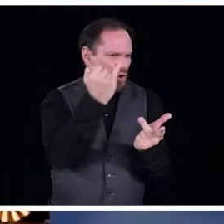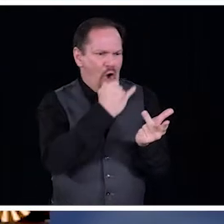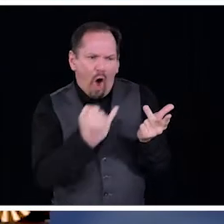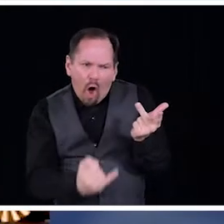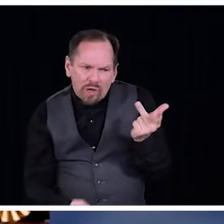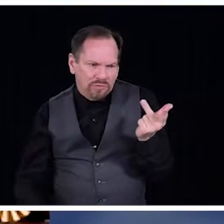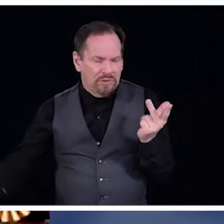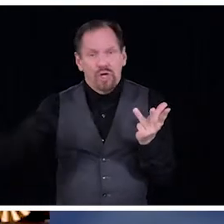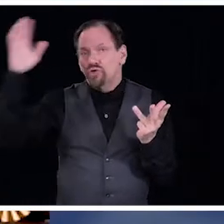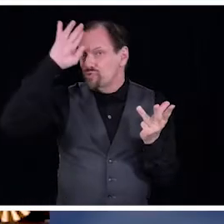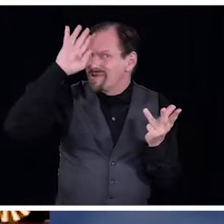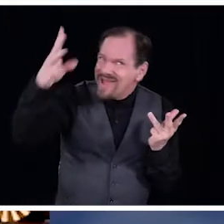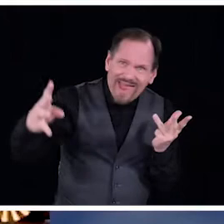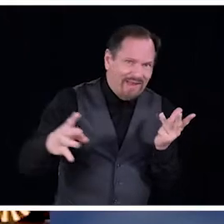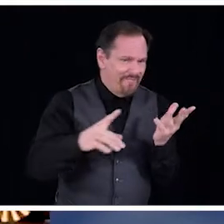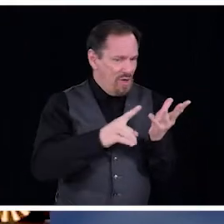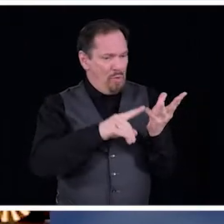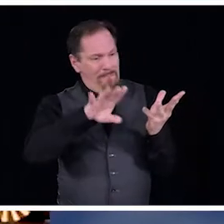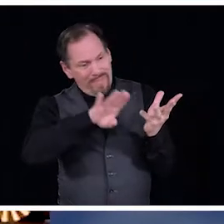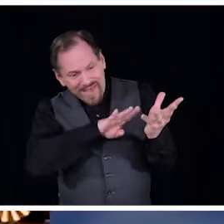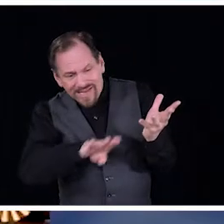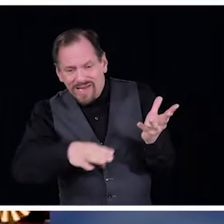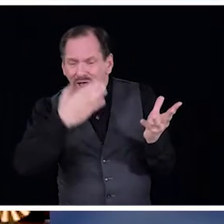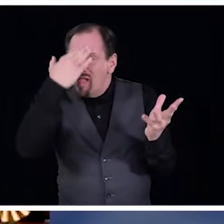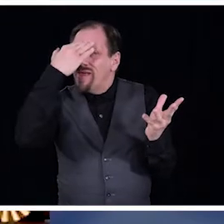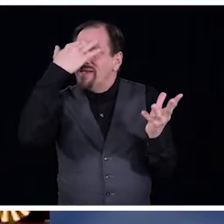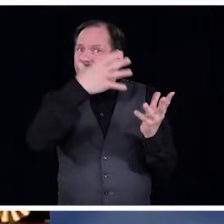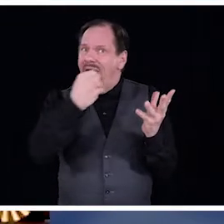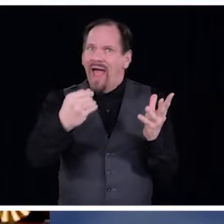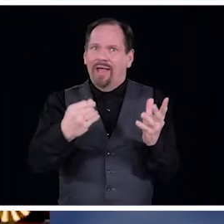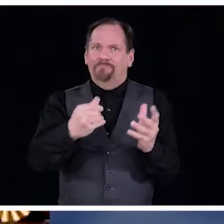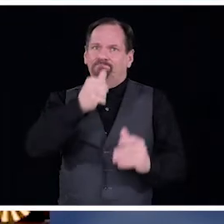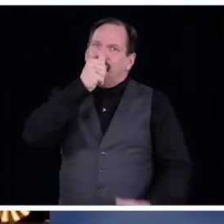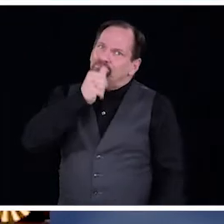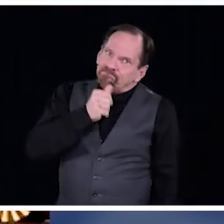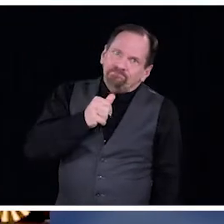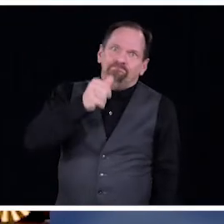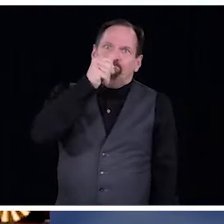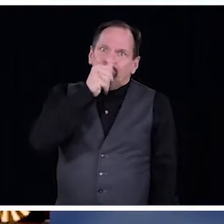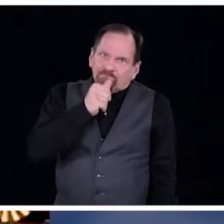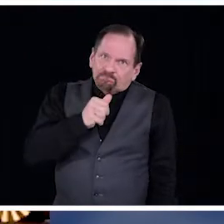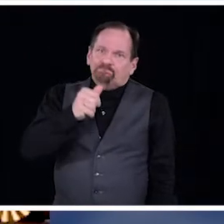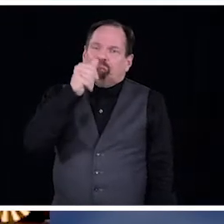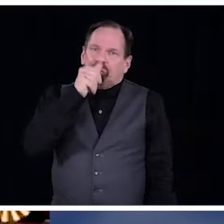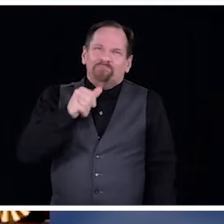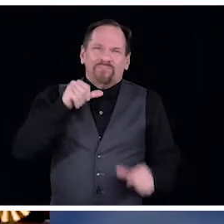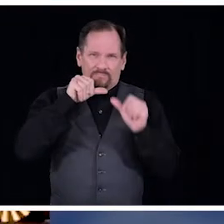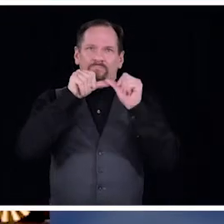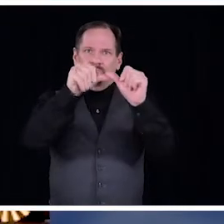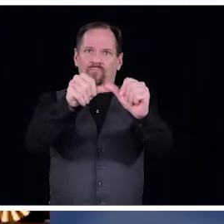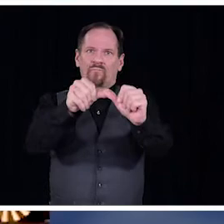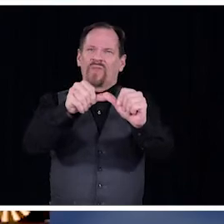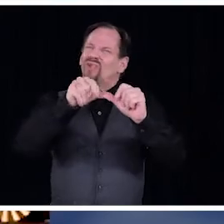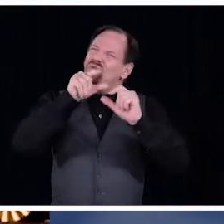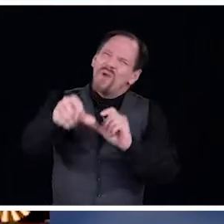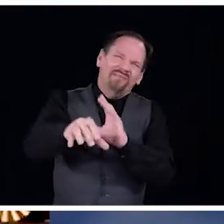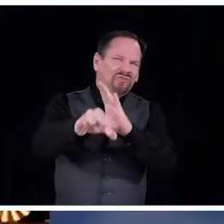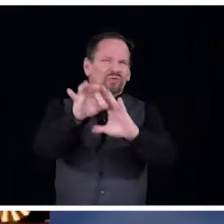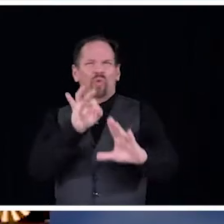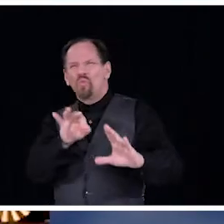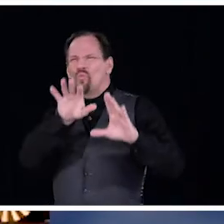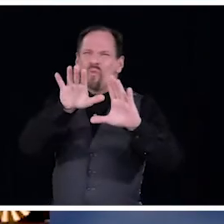business acumen, and yes, your resilience. Remember that you've chosen a wonderful field, a field that has